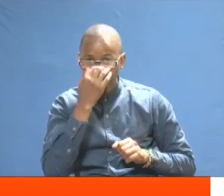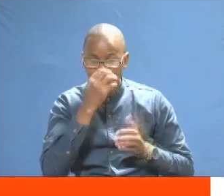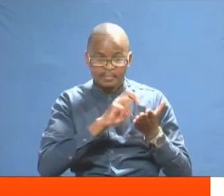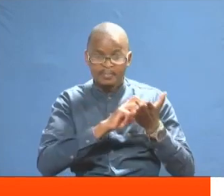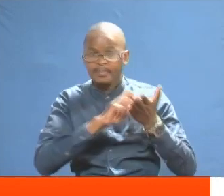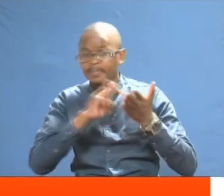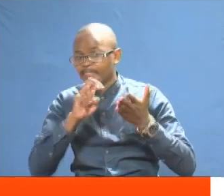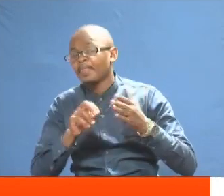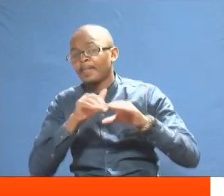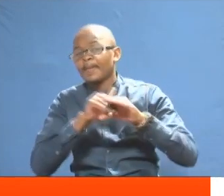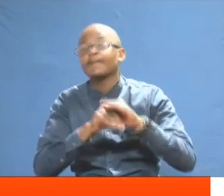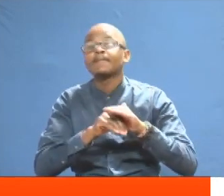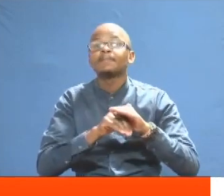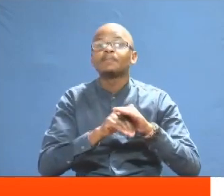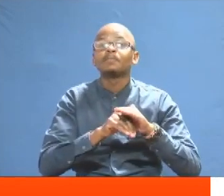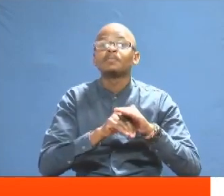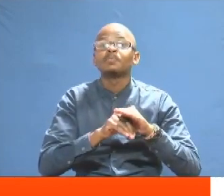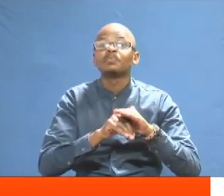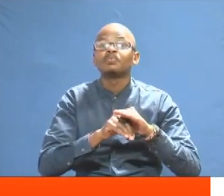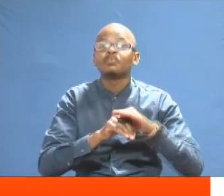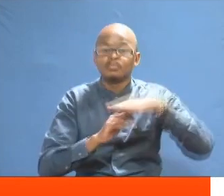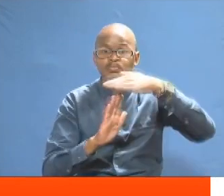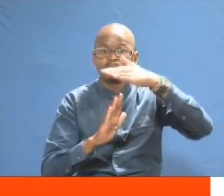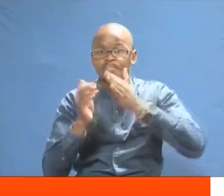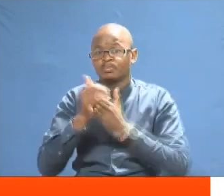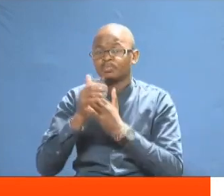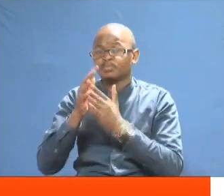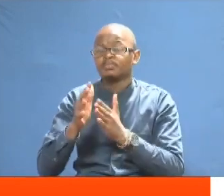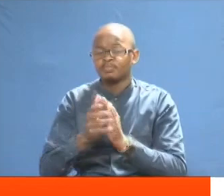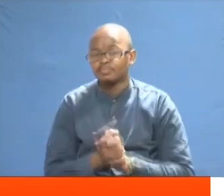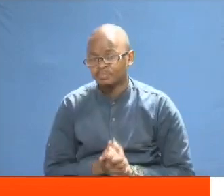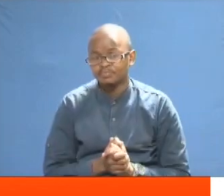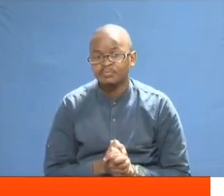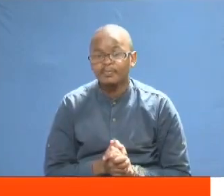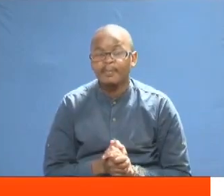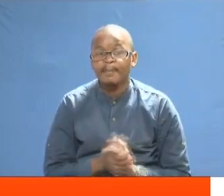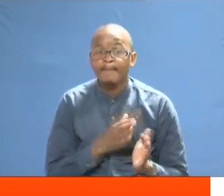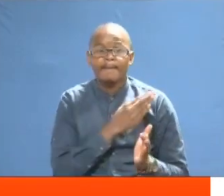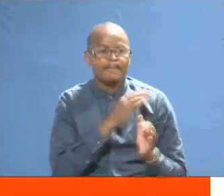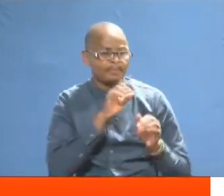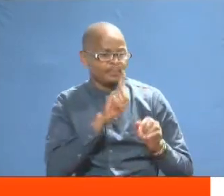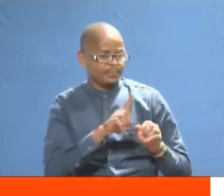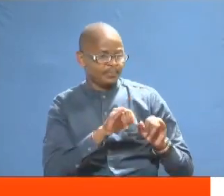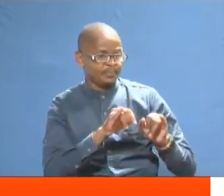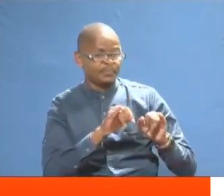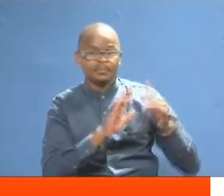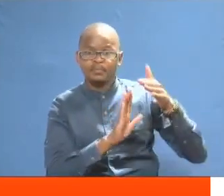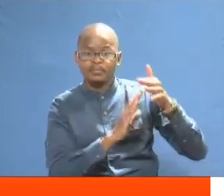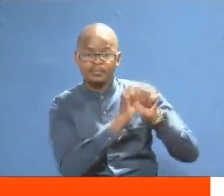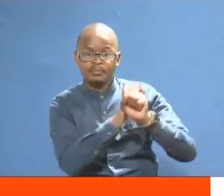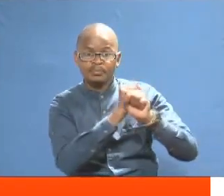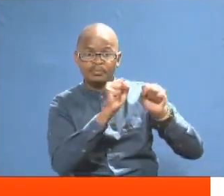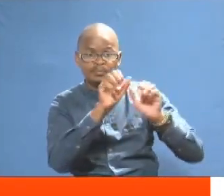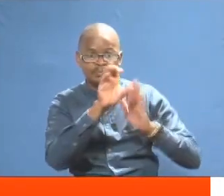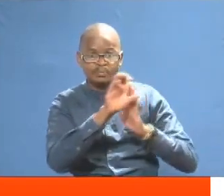resign as a deputy party leader or as a deputy party leader and remain as the deputy president.